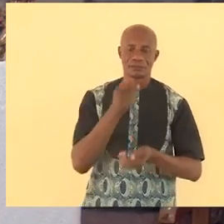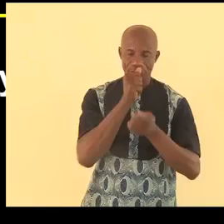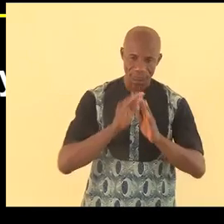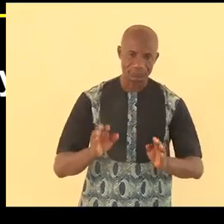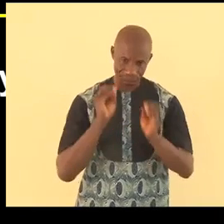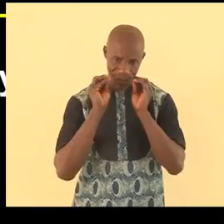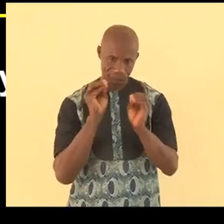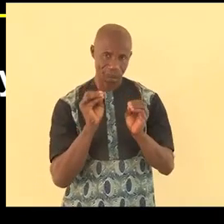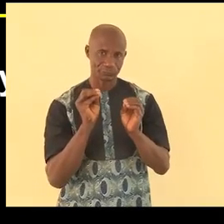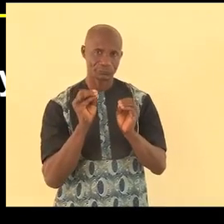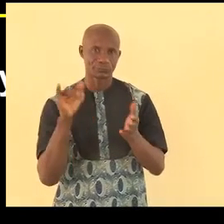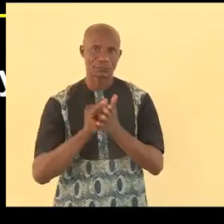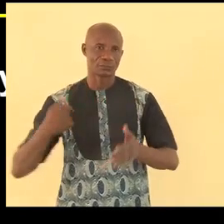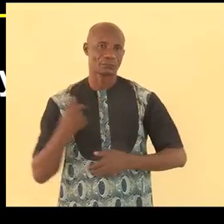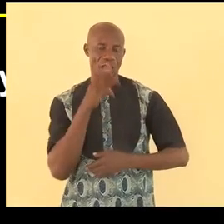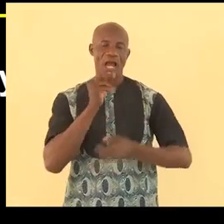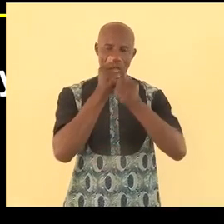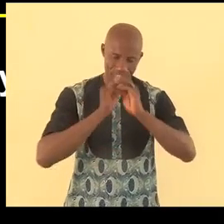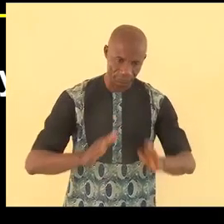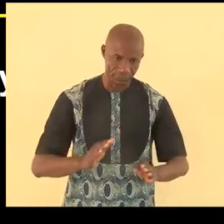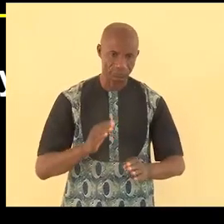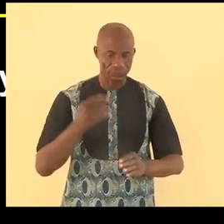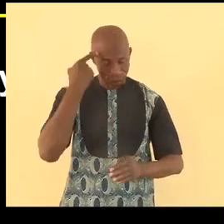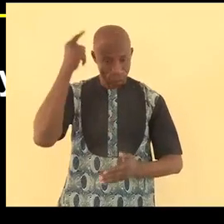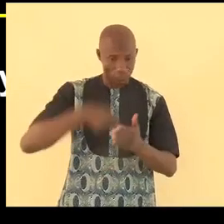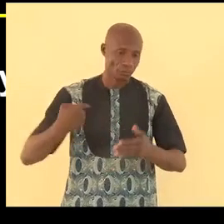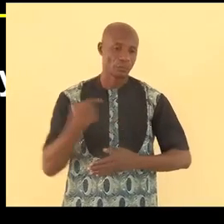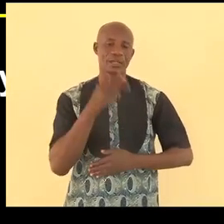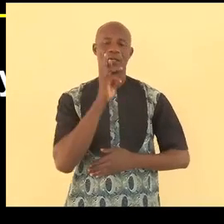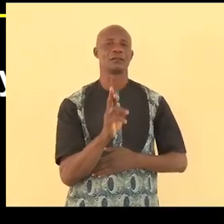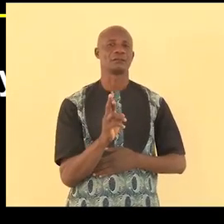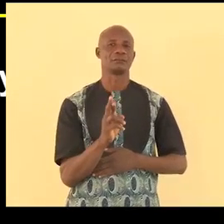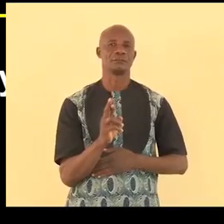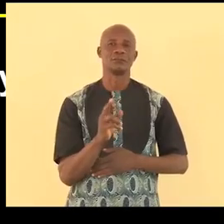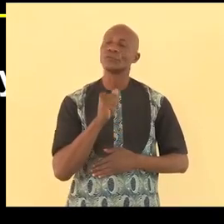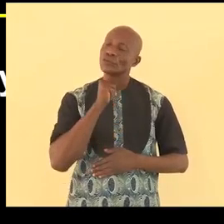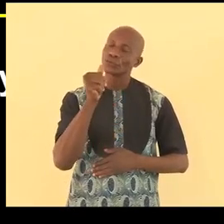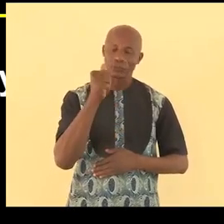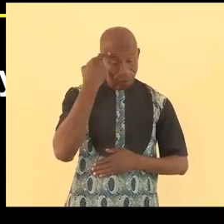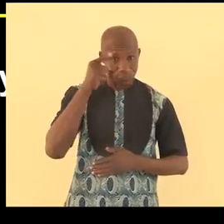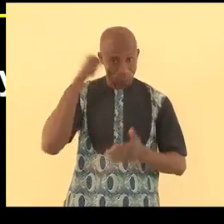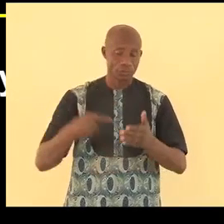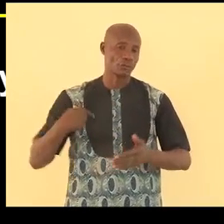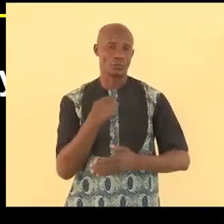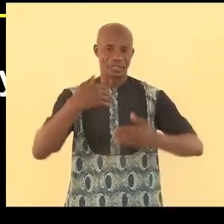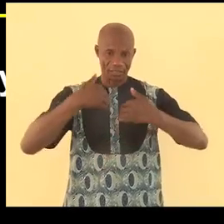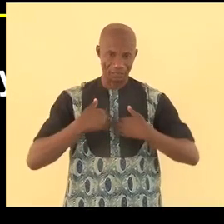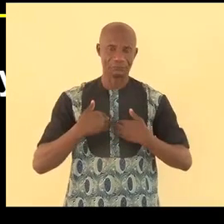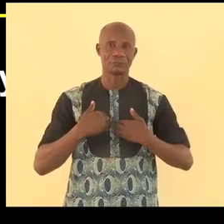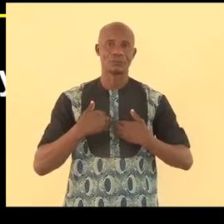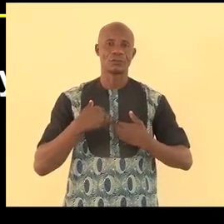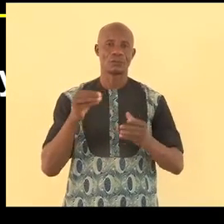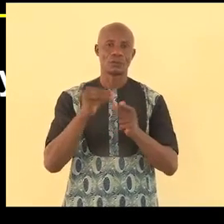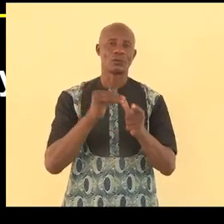the Beatitudes teach that we are blessed for what we are, not for what we have or